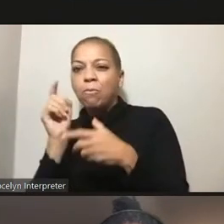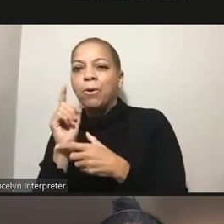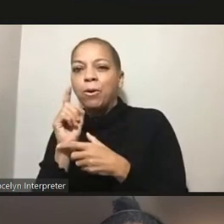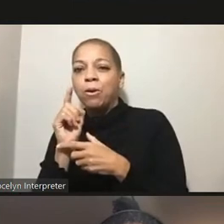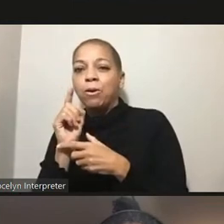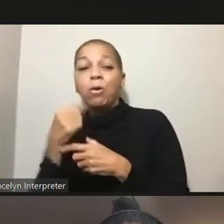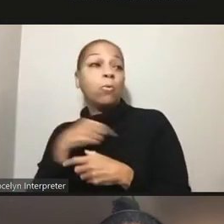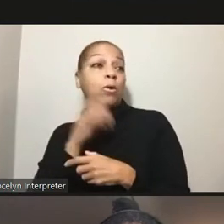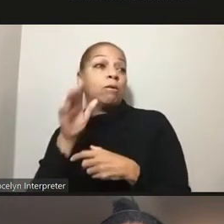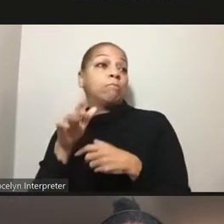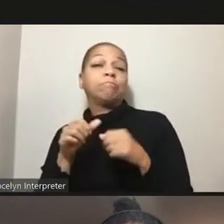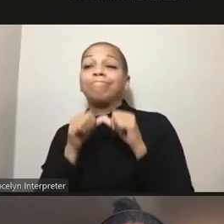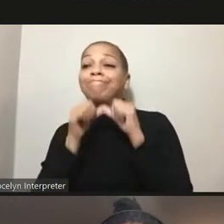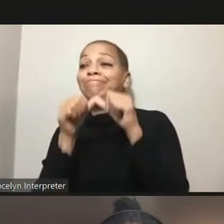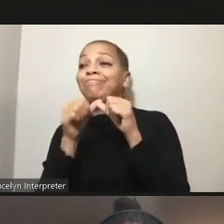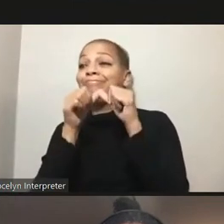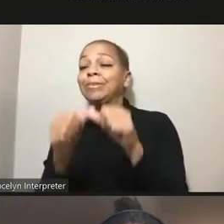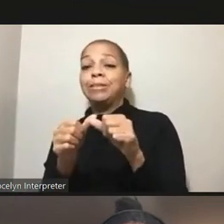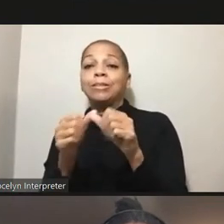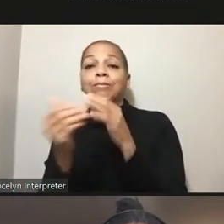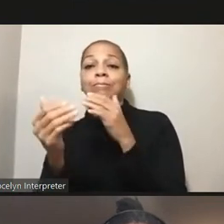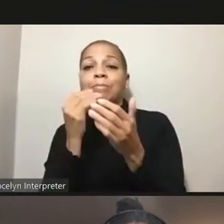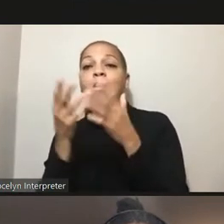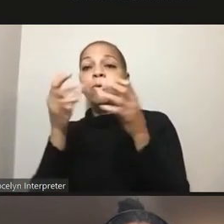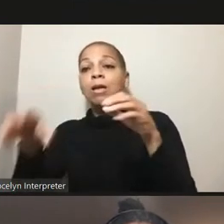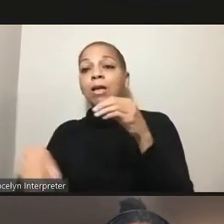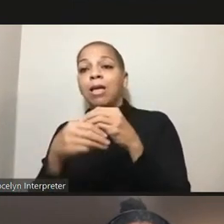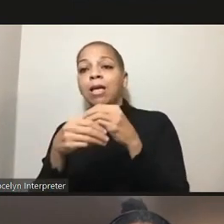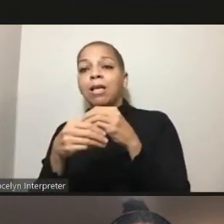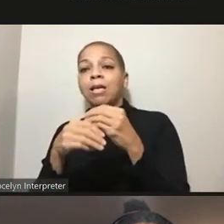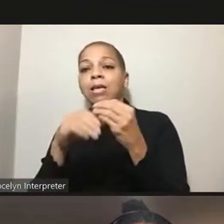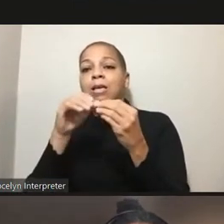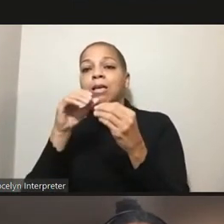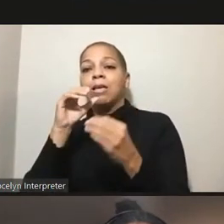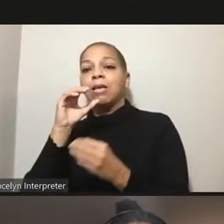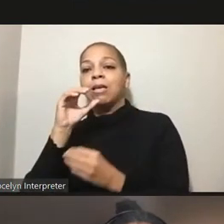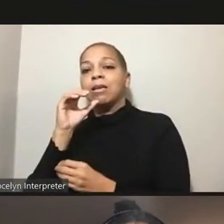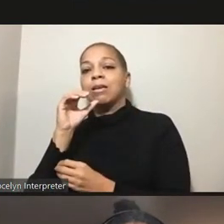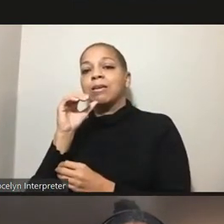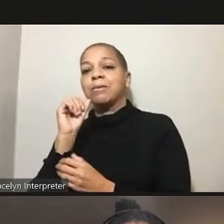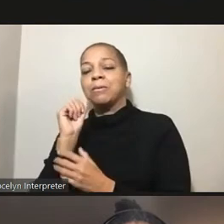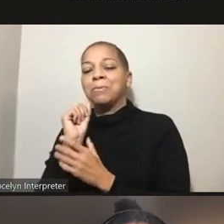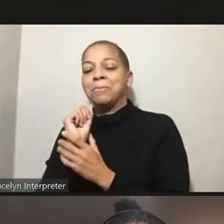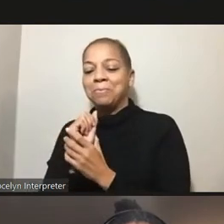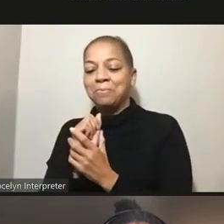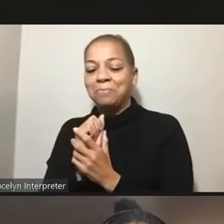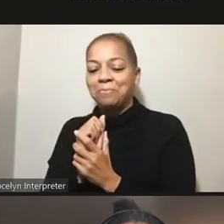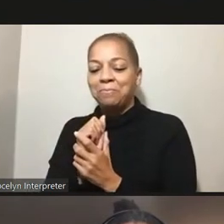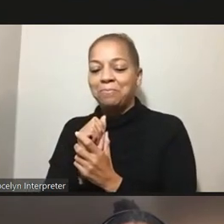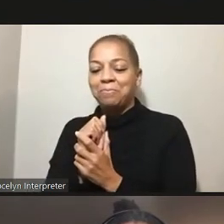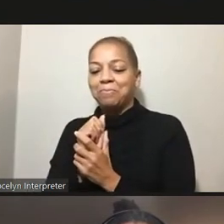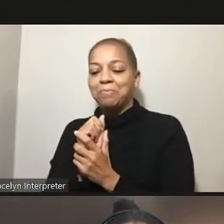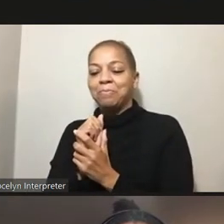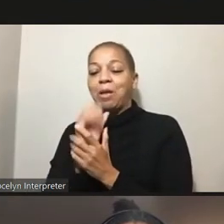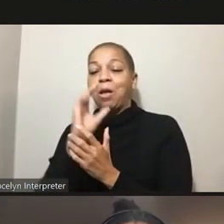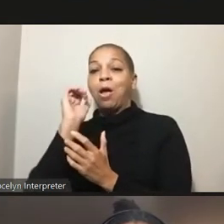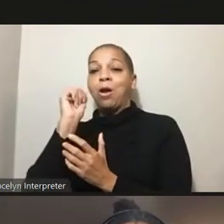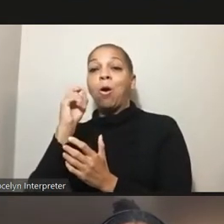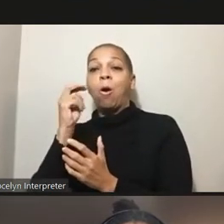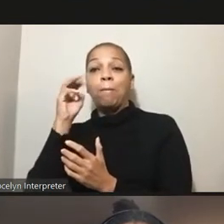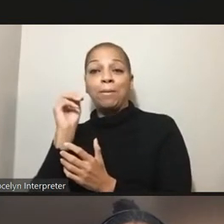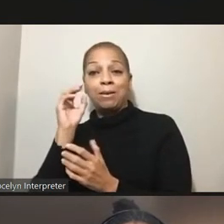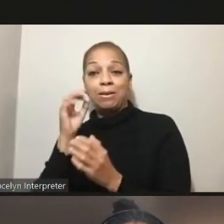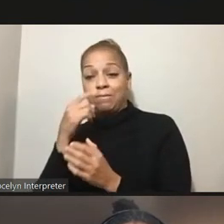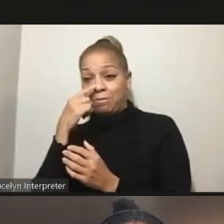it's just something that I just want to add in there. Carmen, I just have to add one thing. Carmen, if I may, because